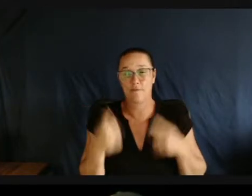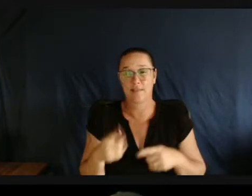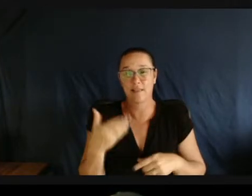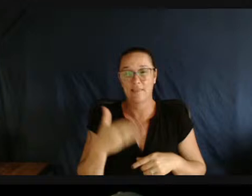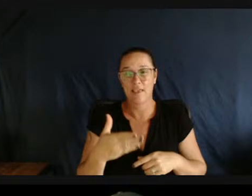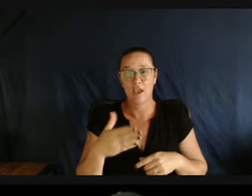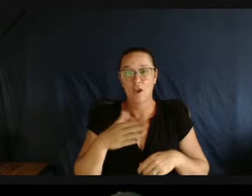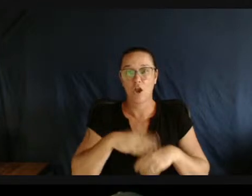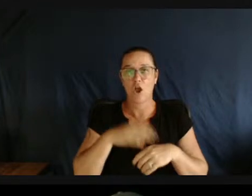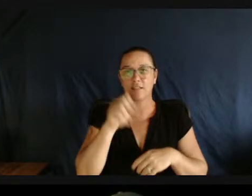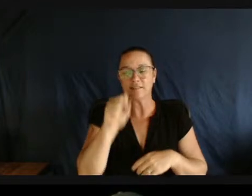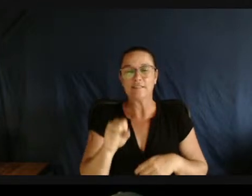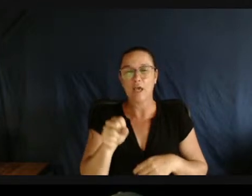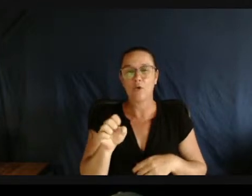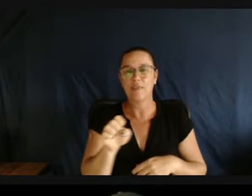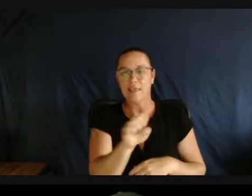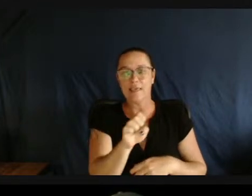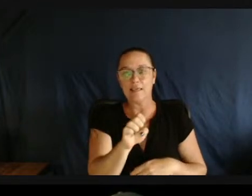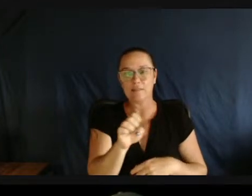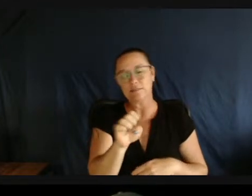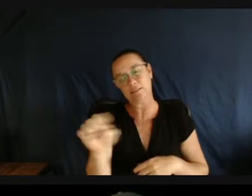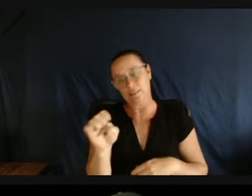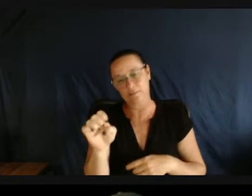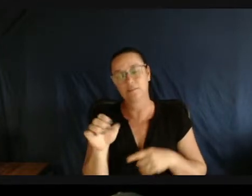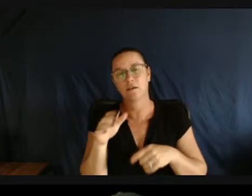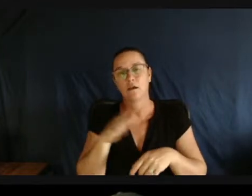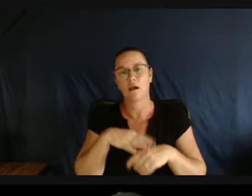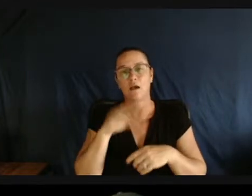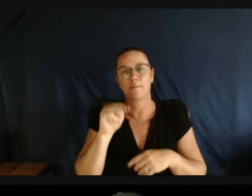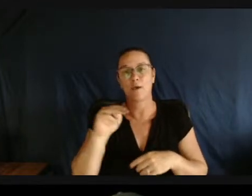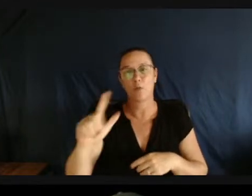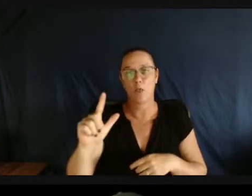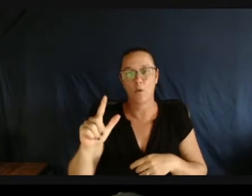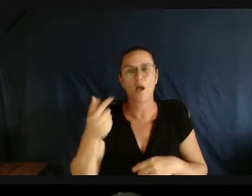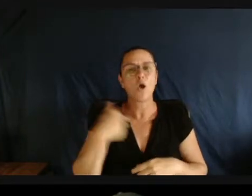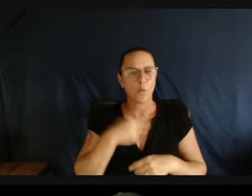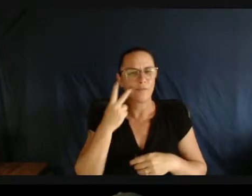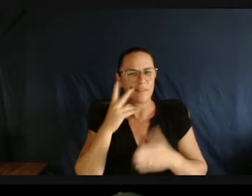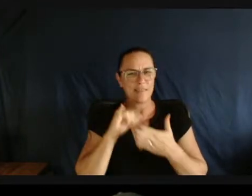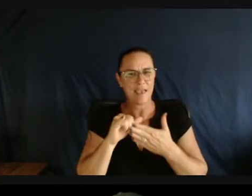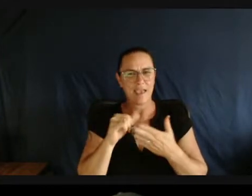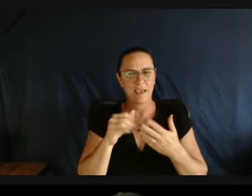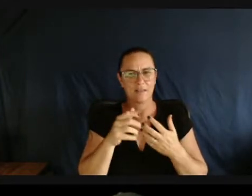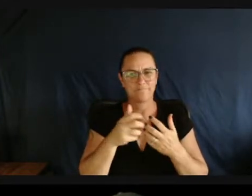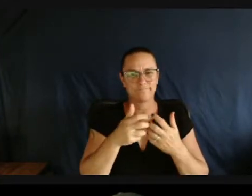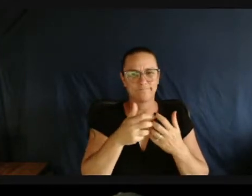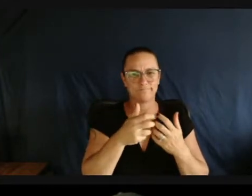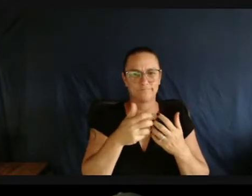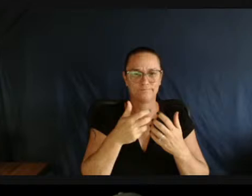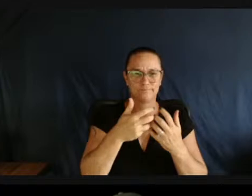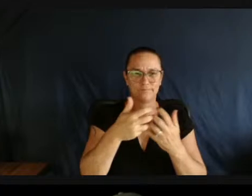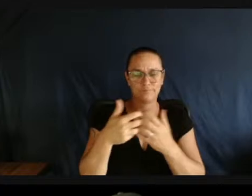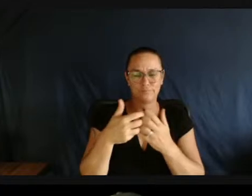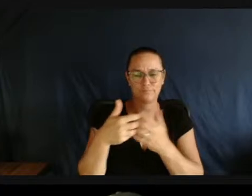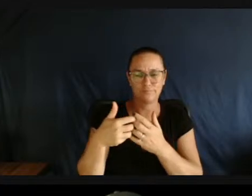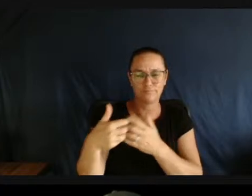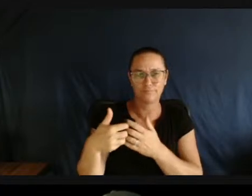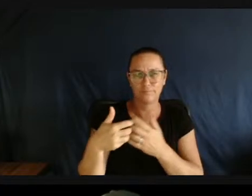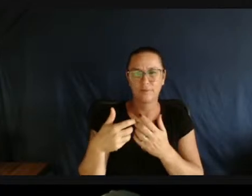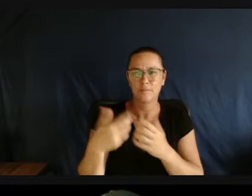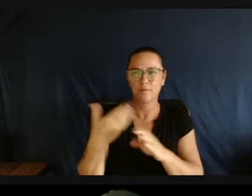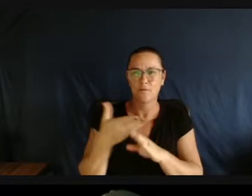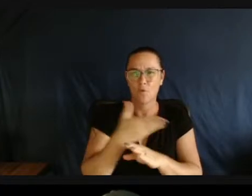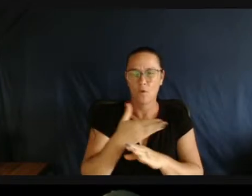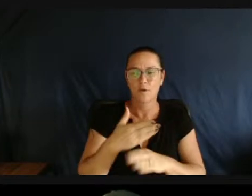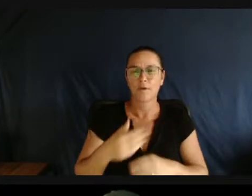which is not surprising. We've often seen interactions, adjustments between those two mountains as the pressure changes. Kīlauea